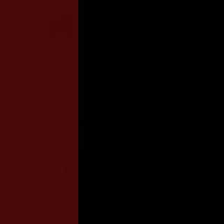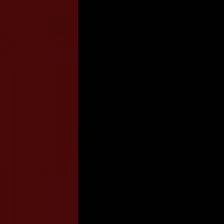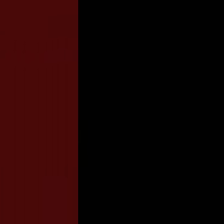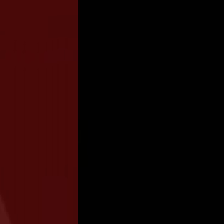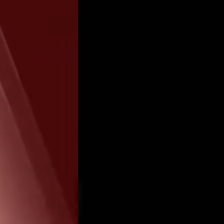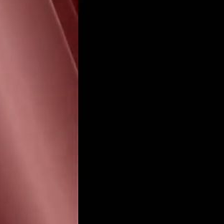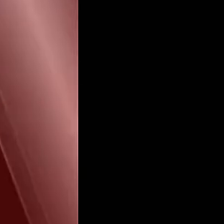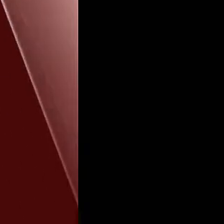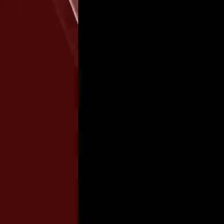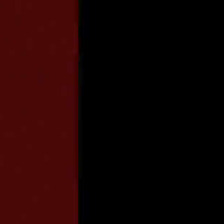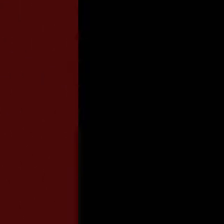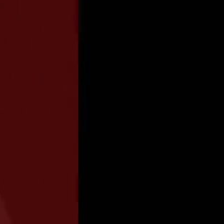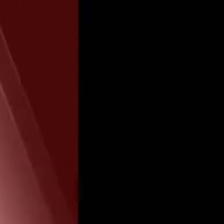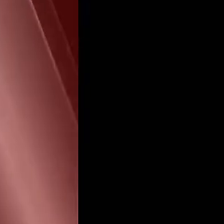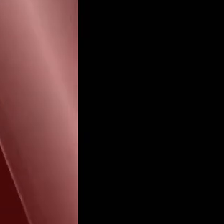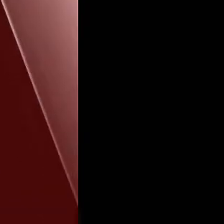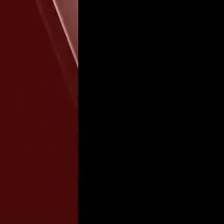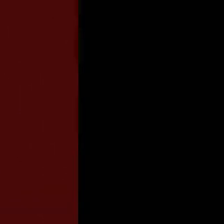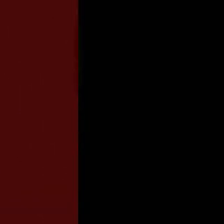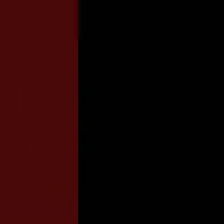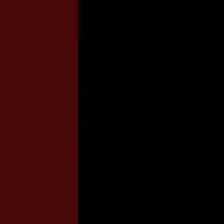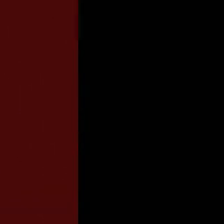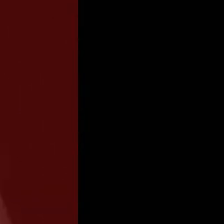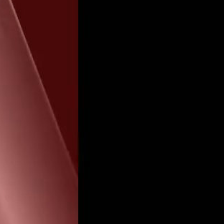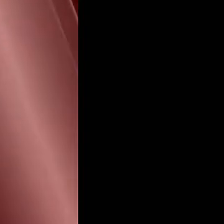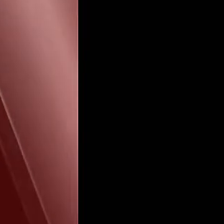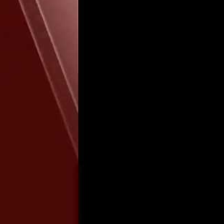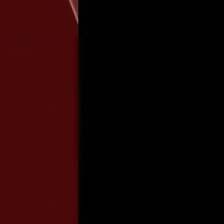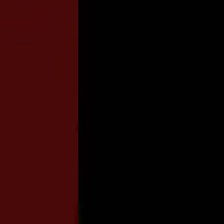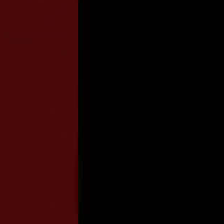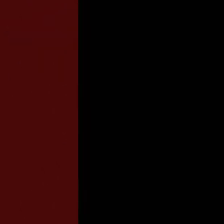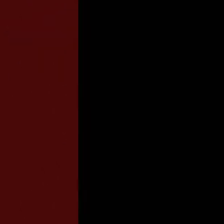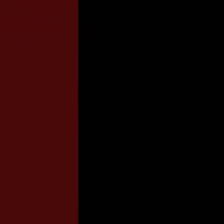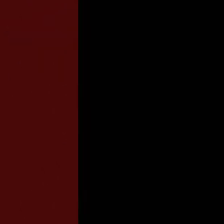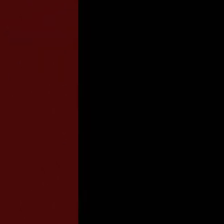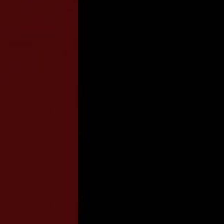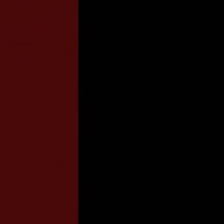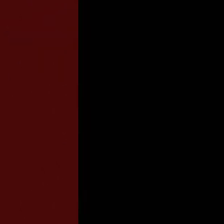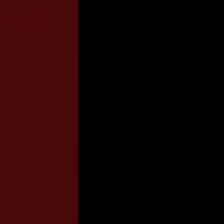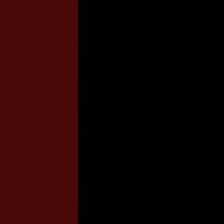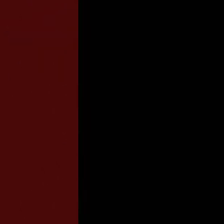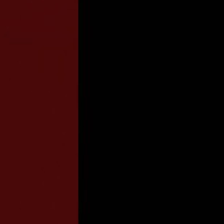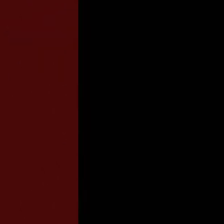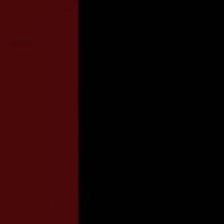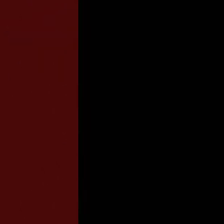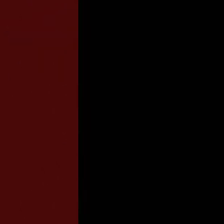This is KUTV Primetime News with Auma Evans.